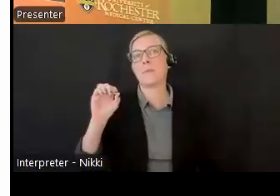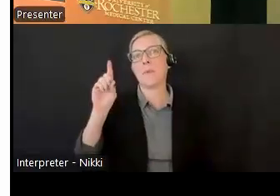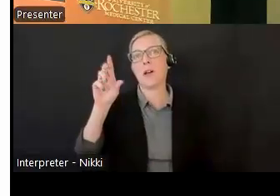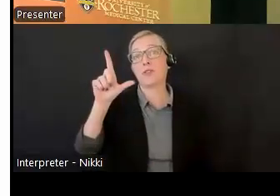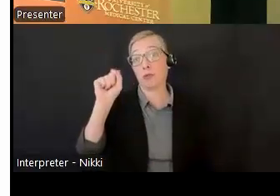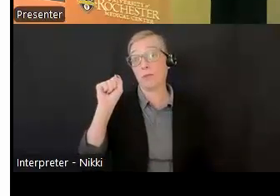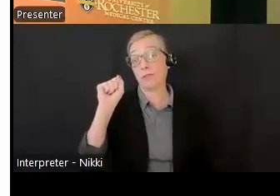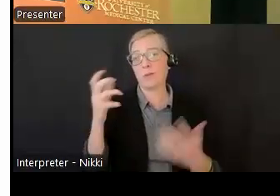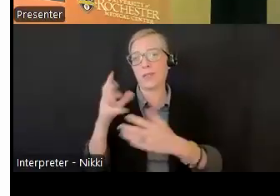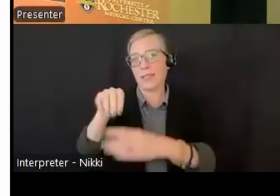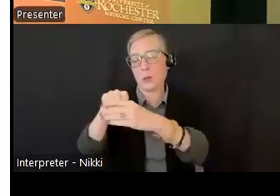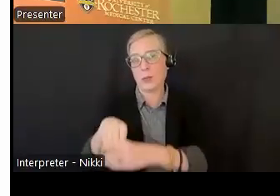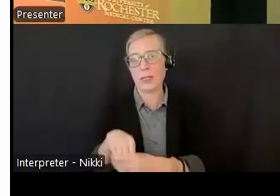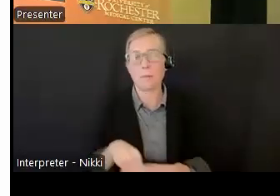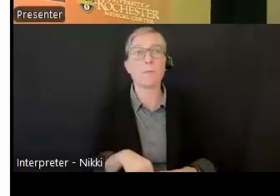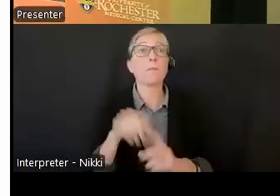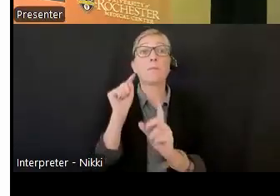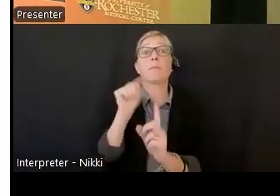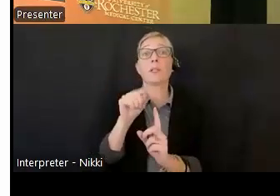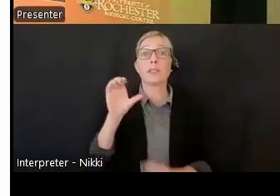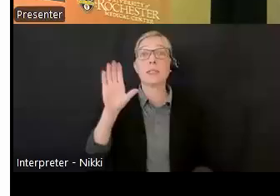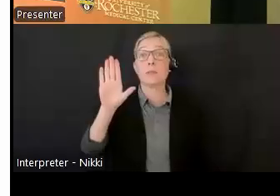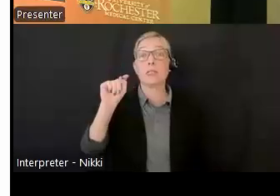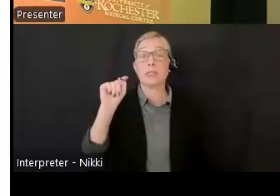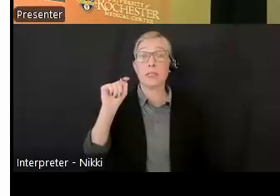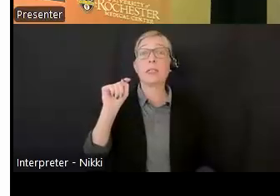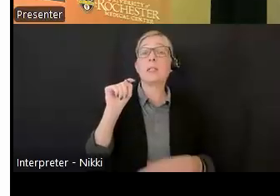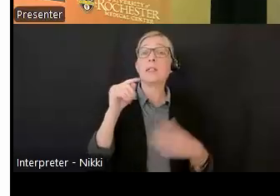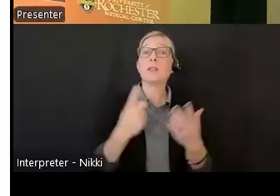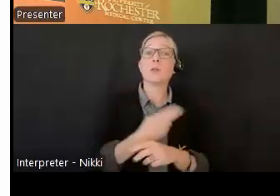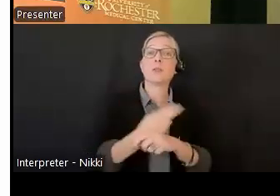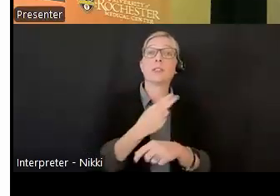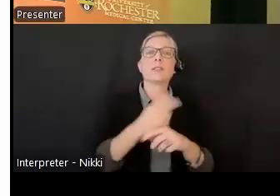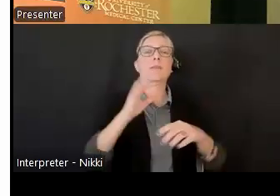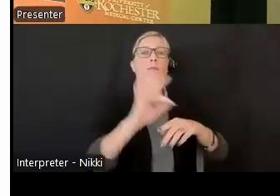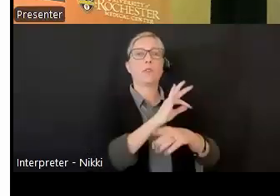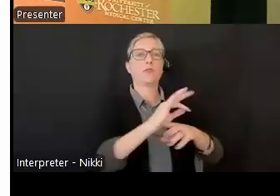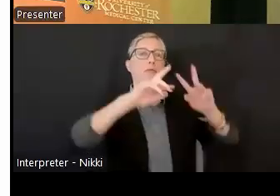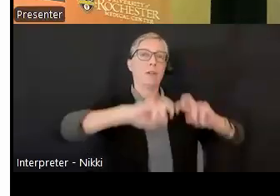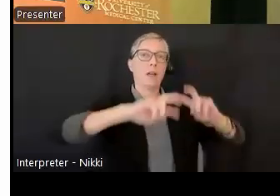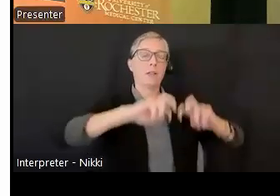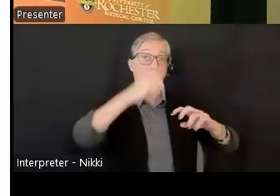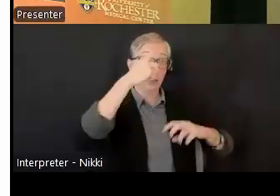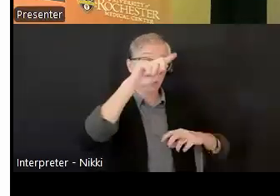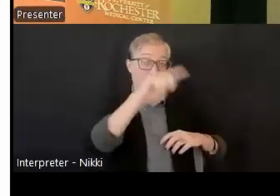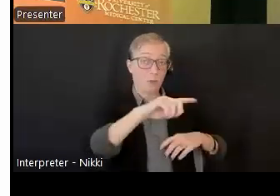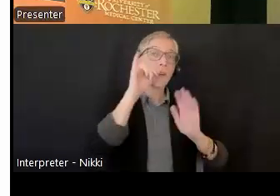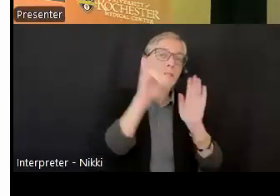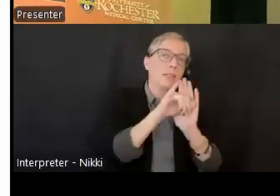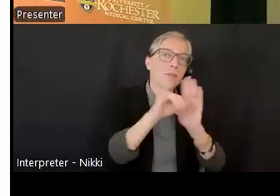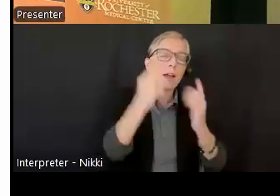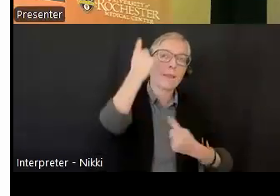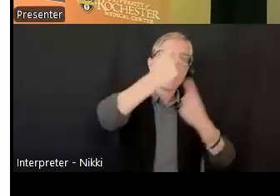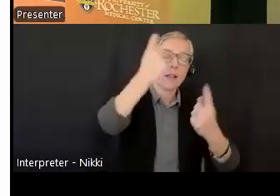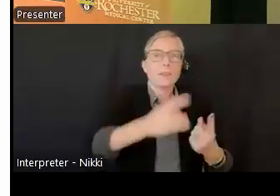this CBT component uses ideas such as functional analysis, so identifying thoughts, feelings, circumstances surrounding